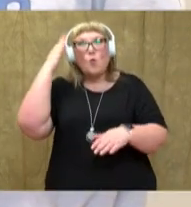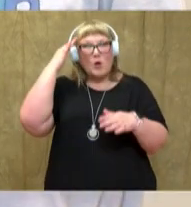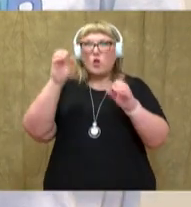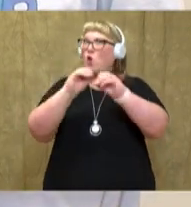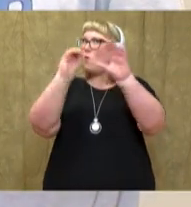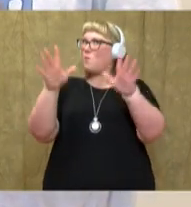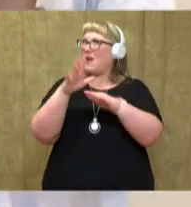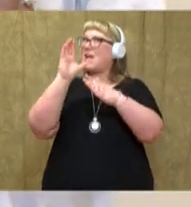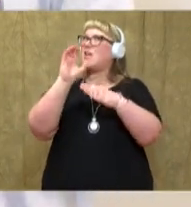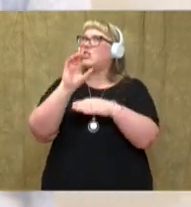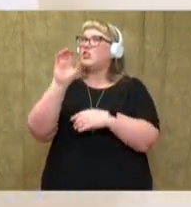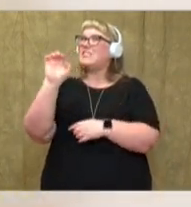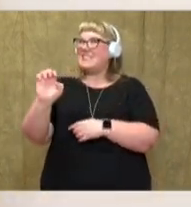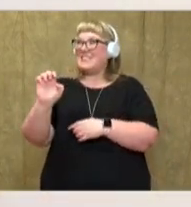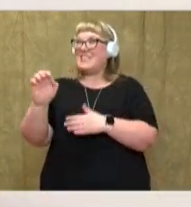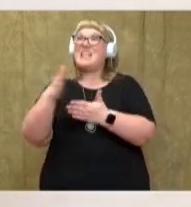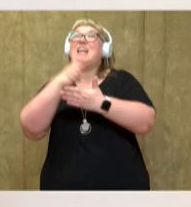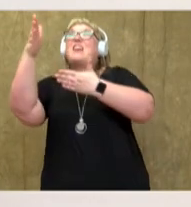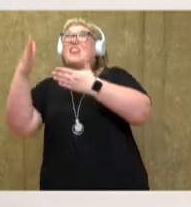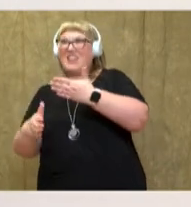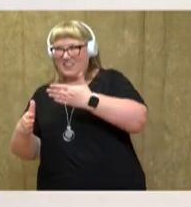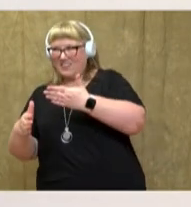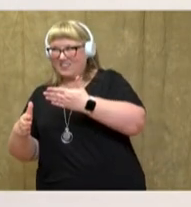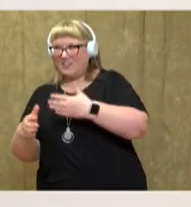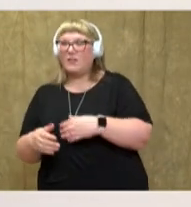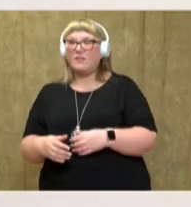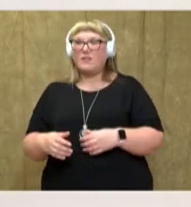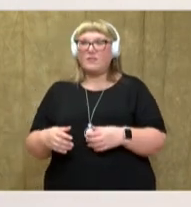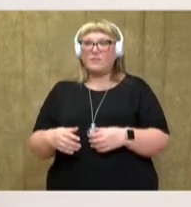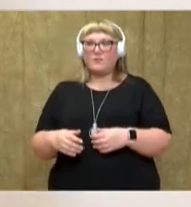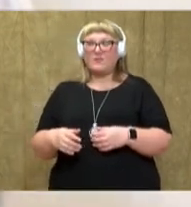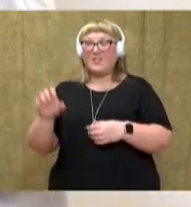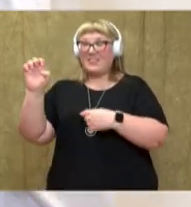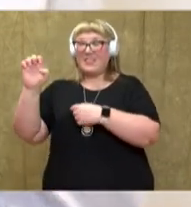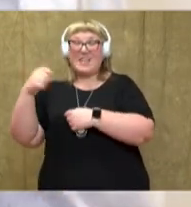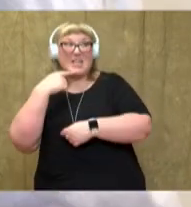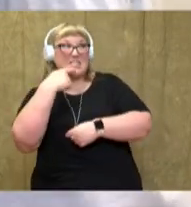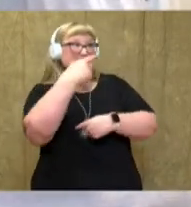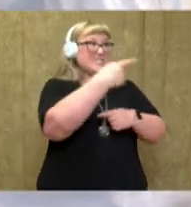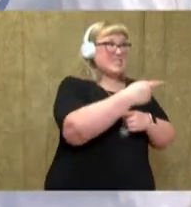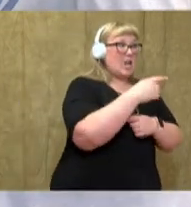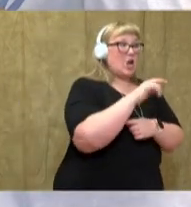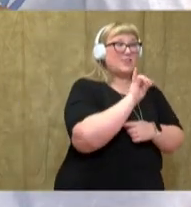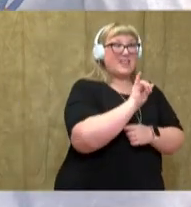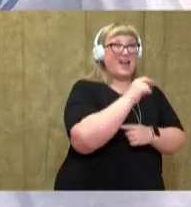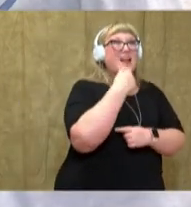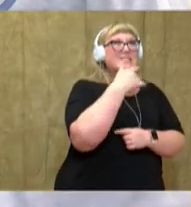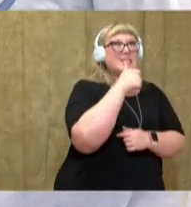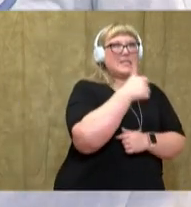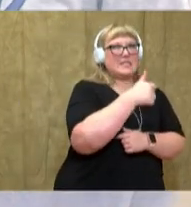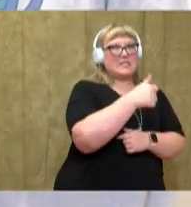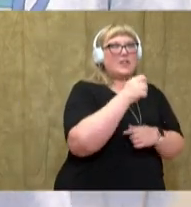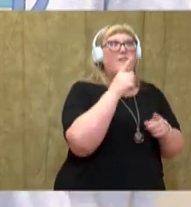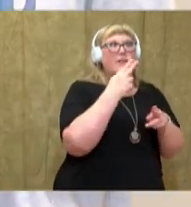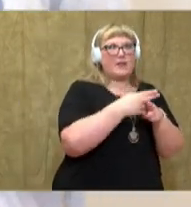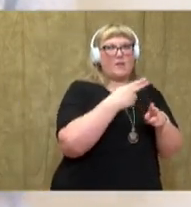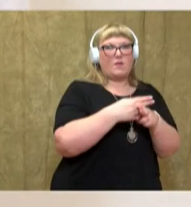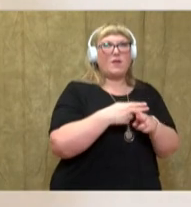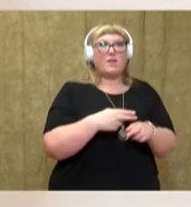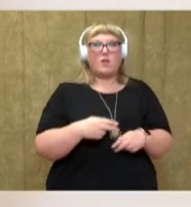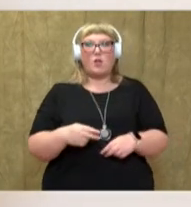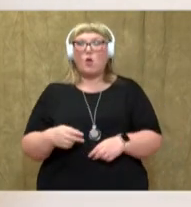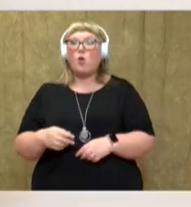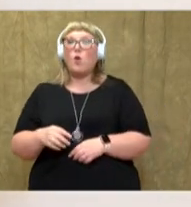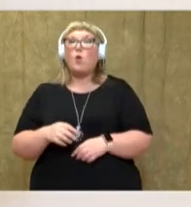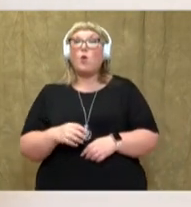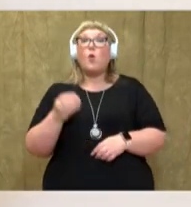closely at the end. Remember, it gives the vowel the strength to say its name. So I'm gonna add our E here because I hear